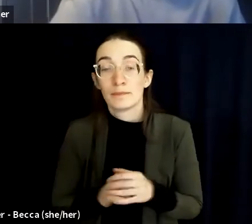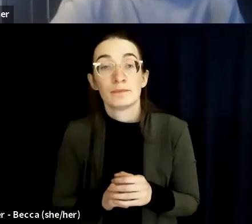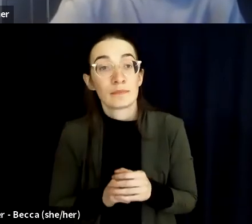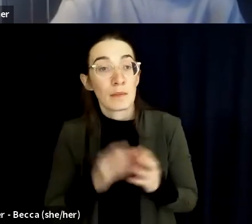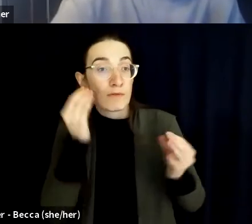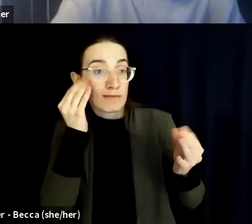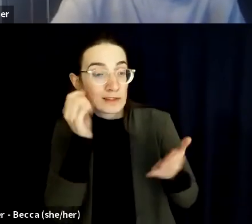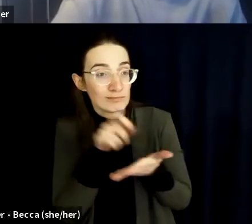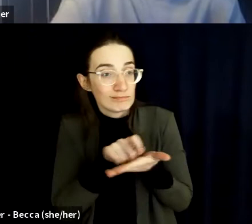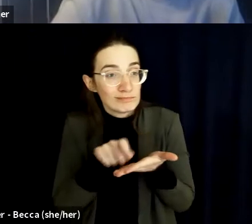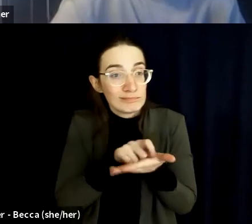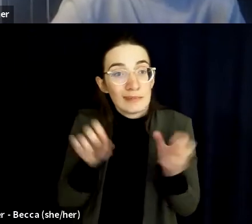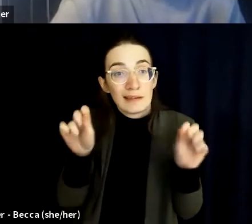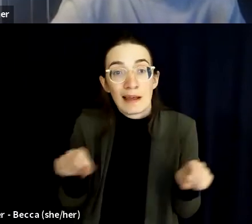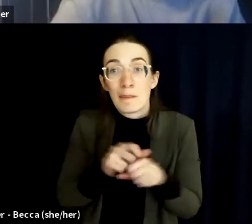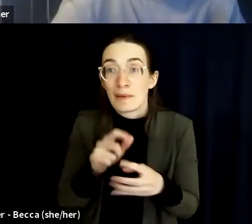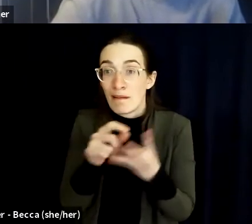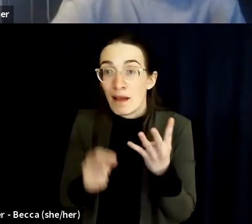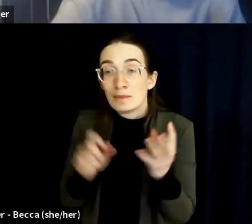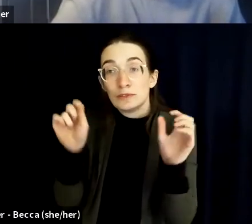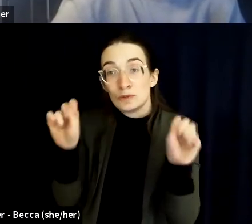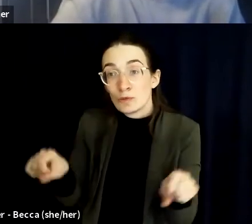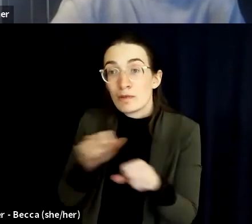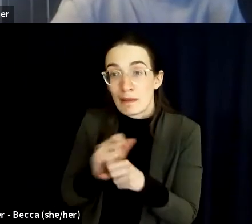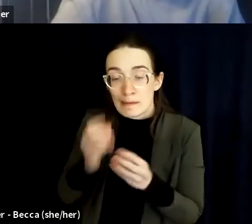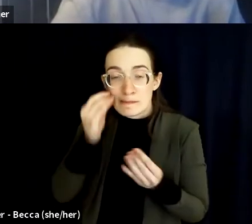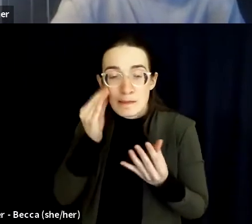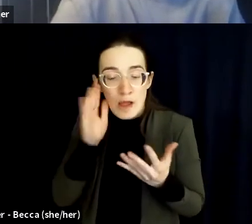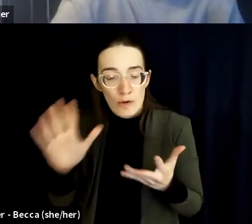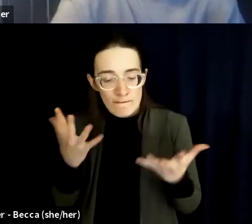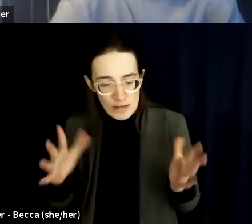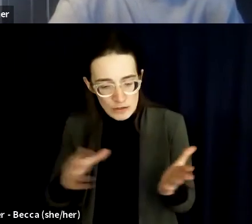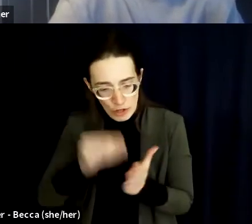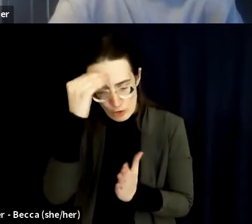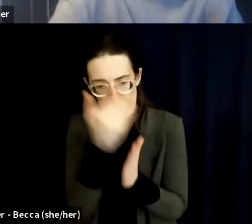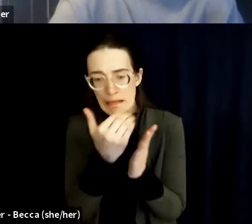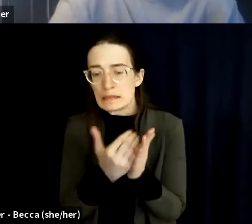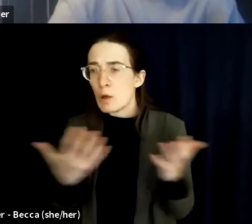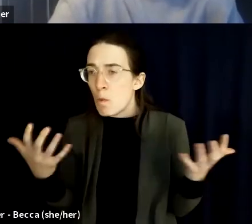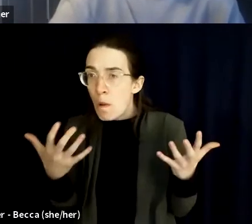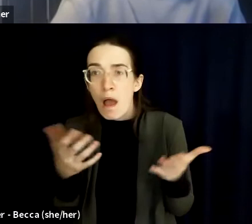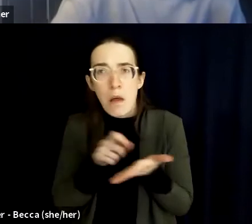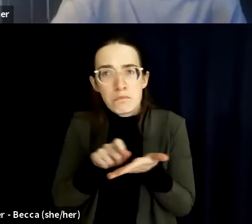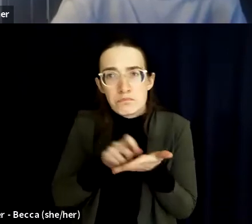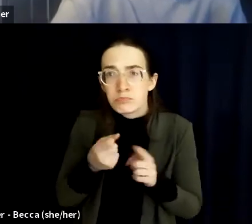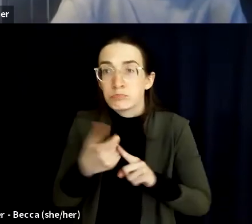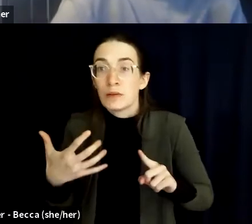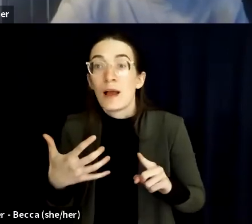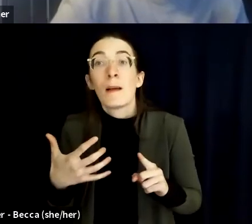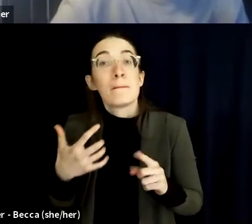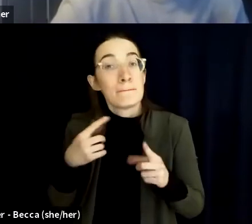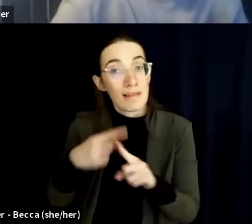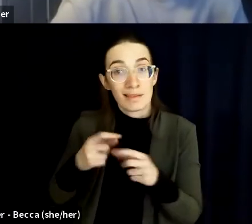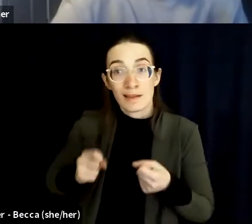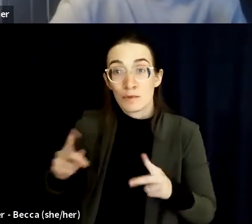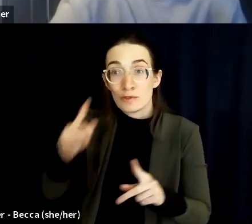be an opportunity to think about the lessons that you've learned, and also have opportunities for gratitude. And especially